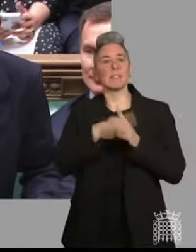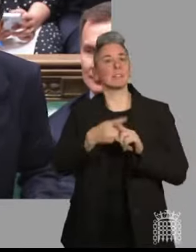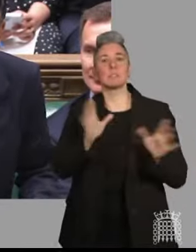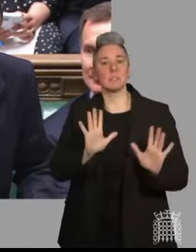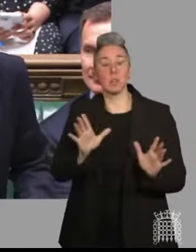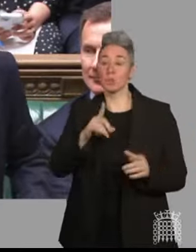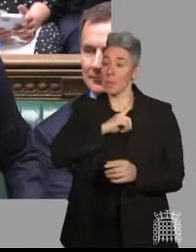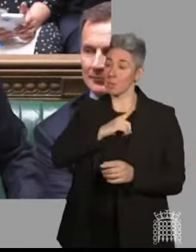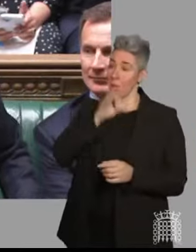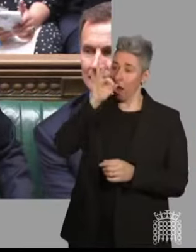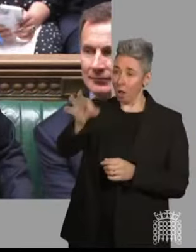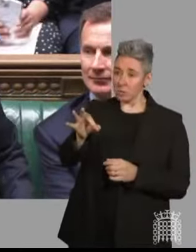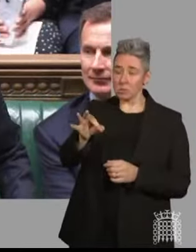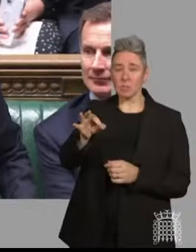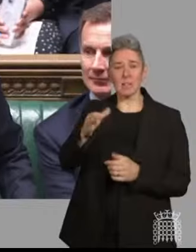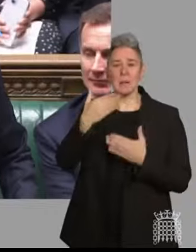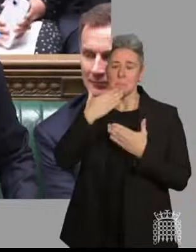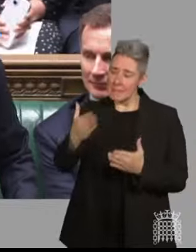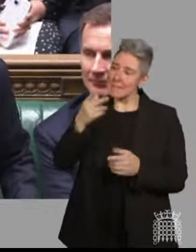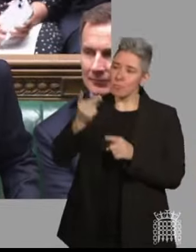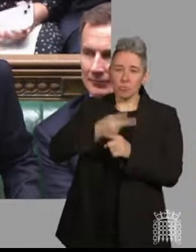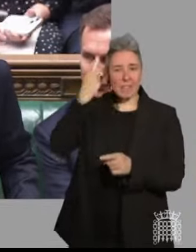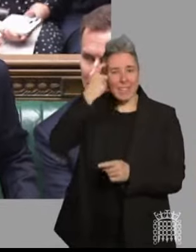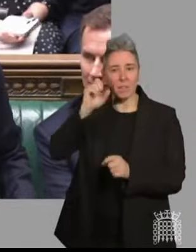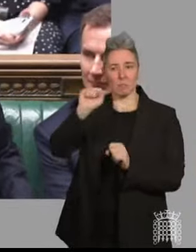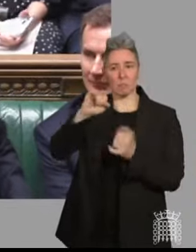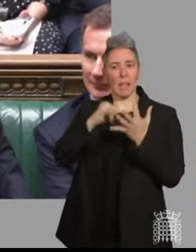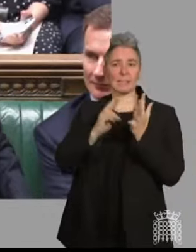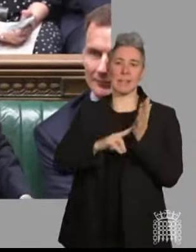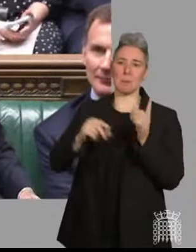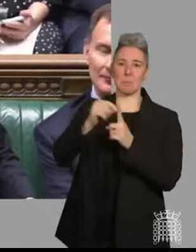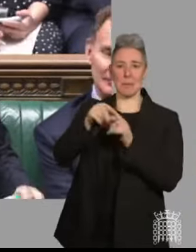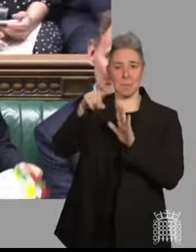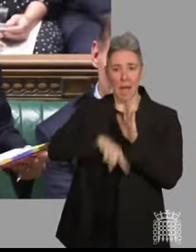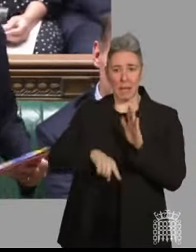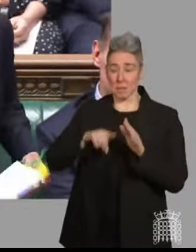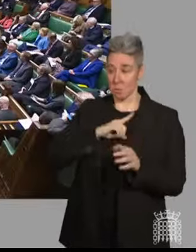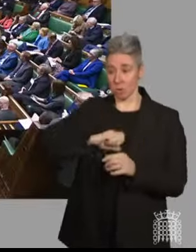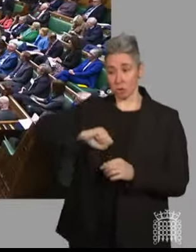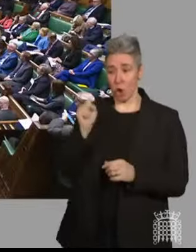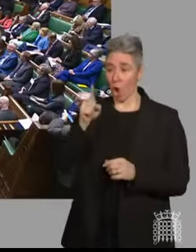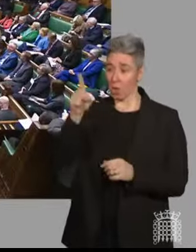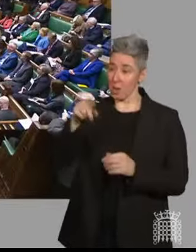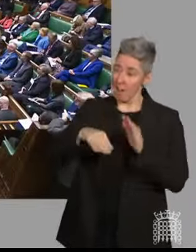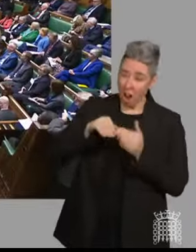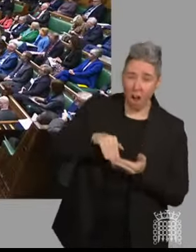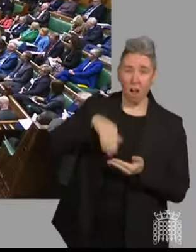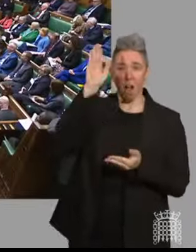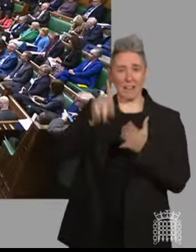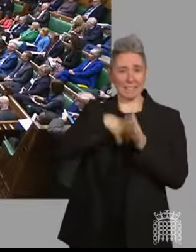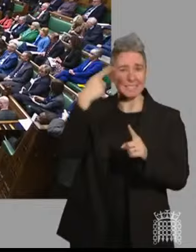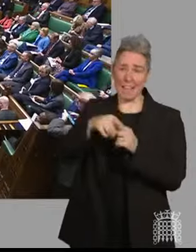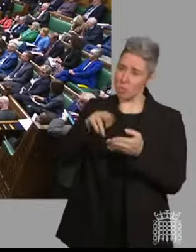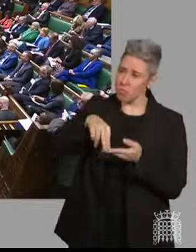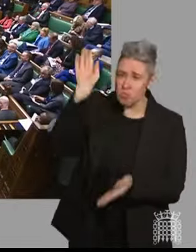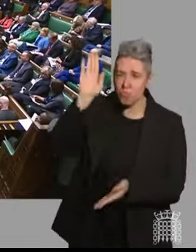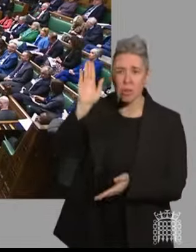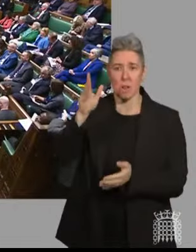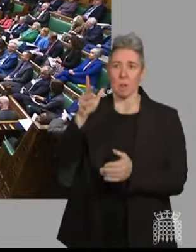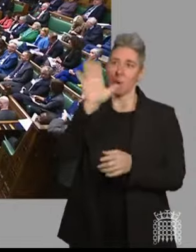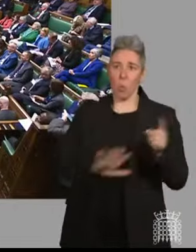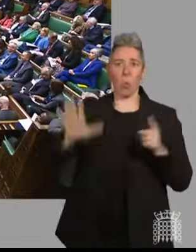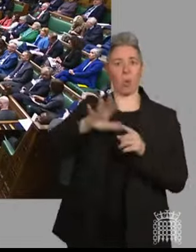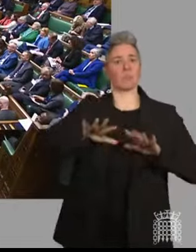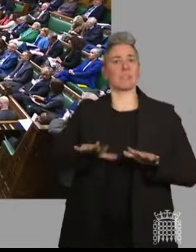Scotland the highest taxed part of the United Kingdom for an average worker, Mr. Speaker. Davis. Thank you very much,